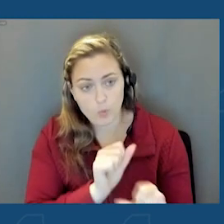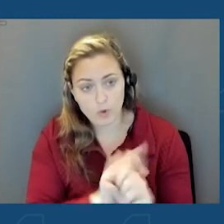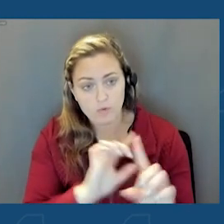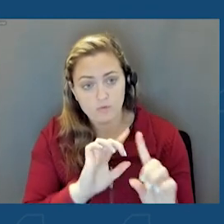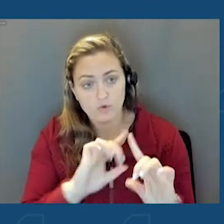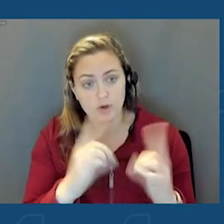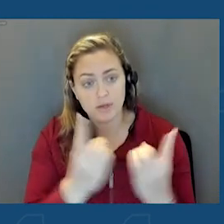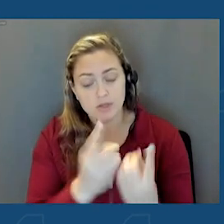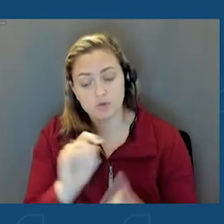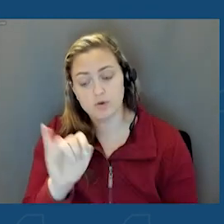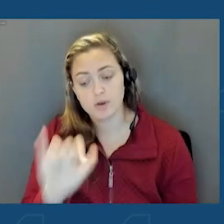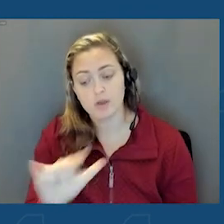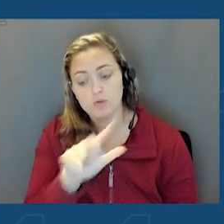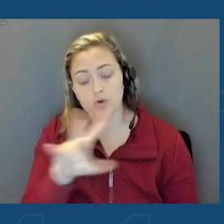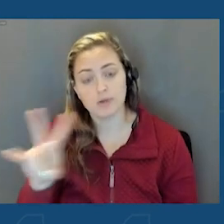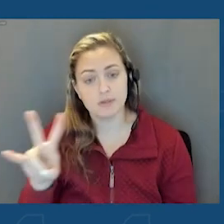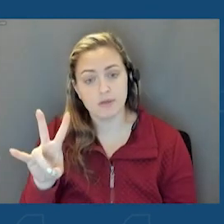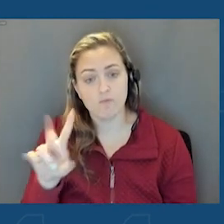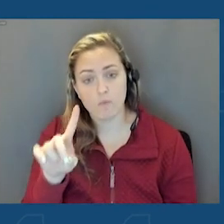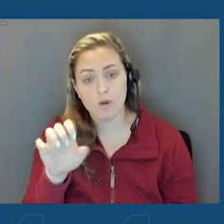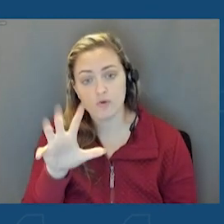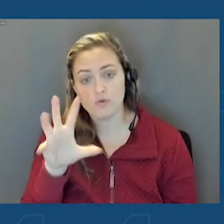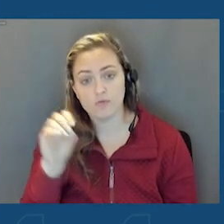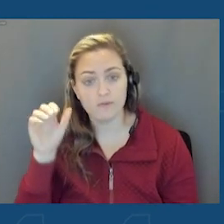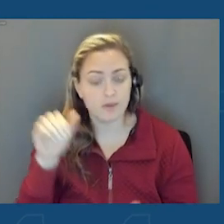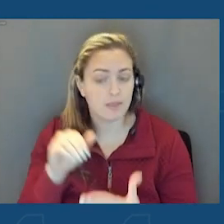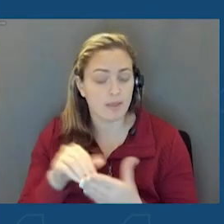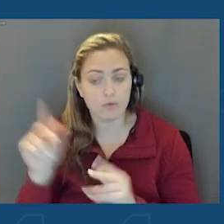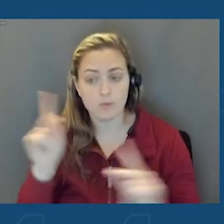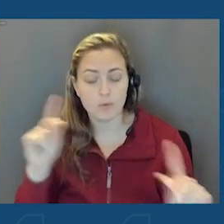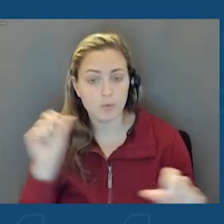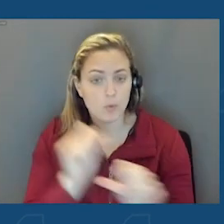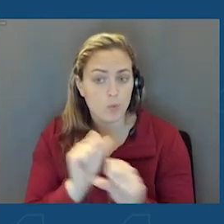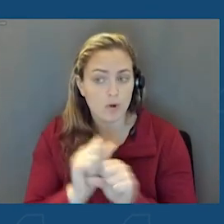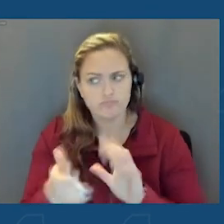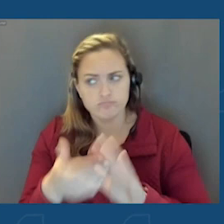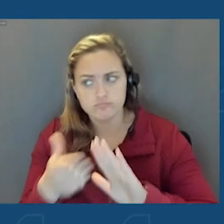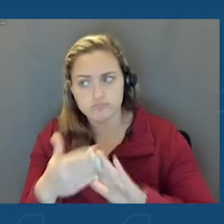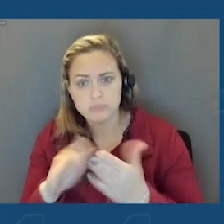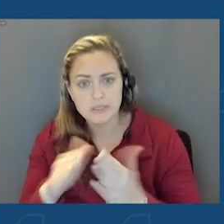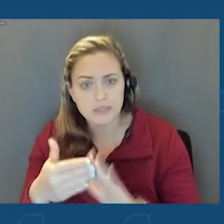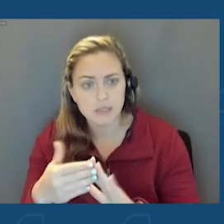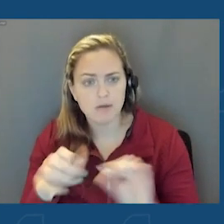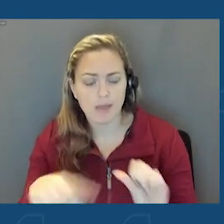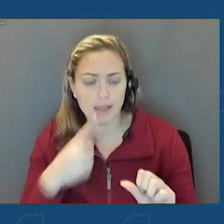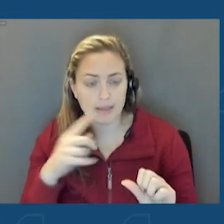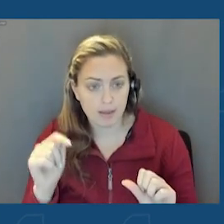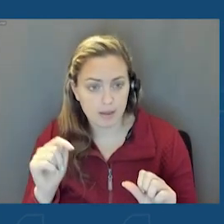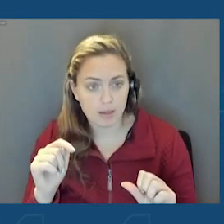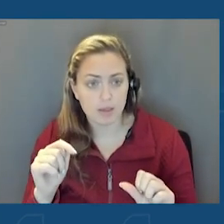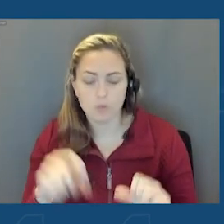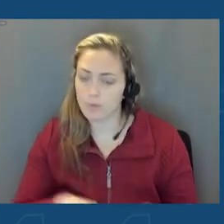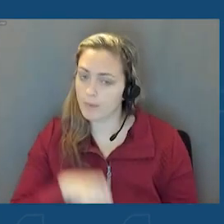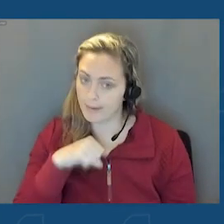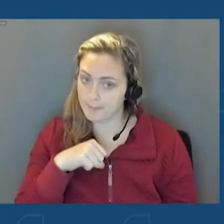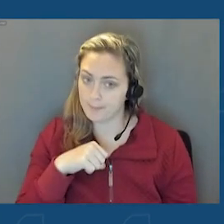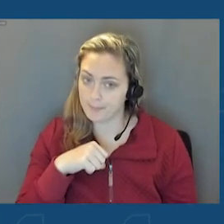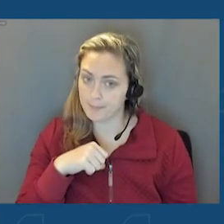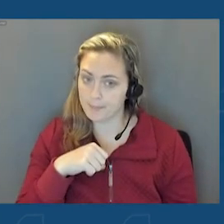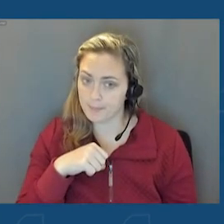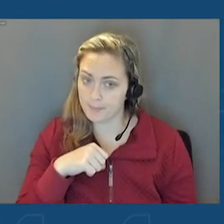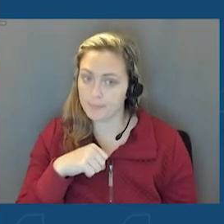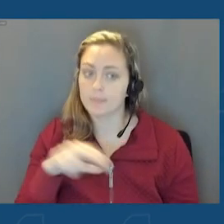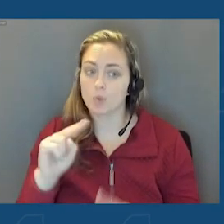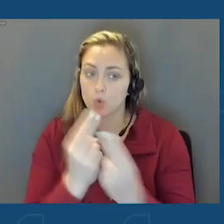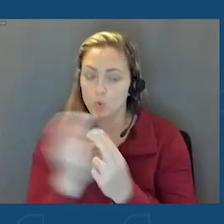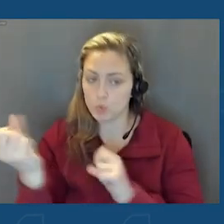37, 150,000 strong that make this city run, I can say it with pride. Union